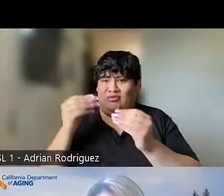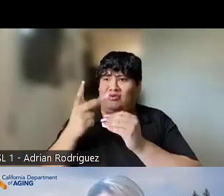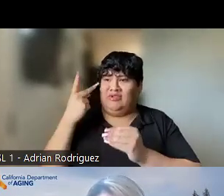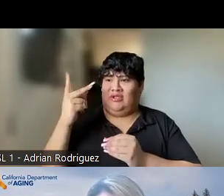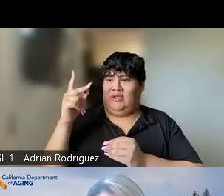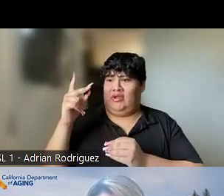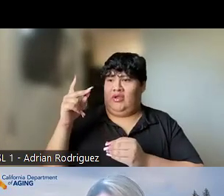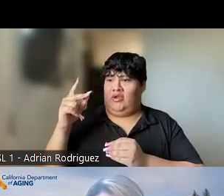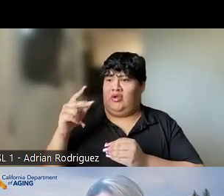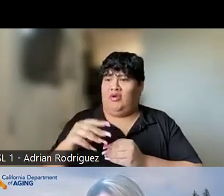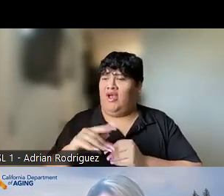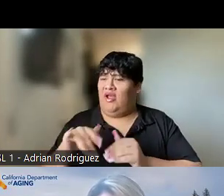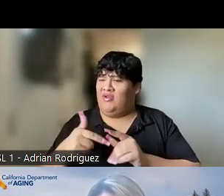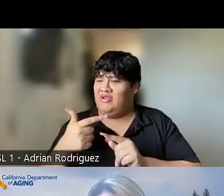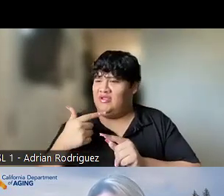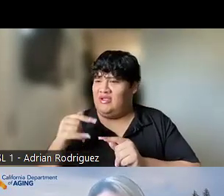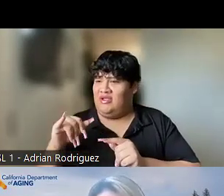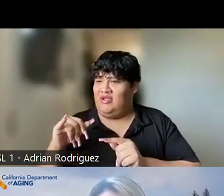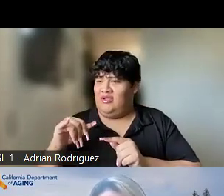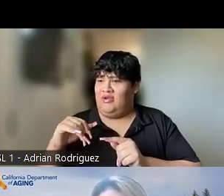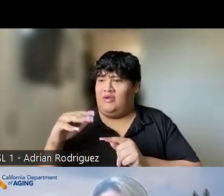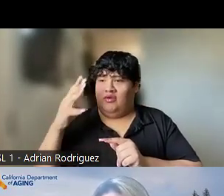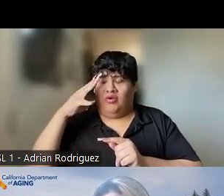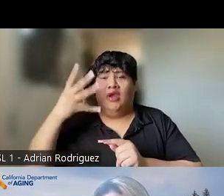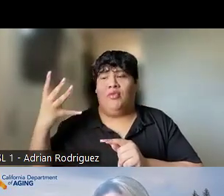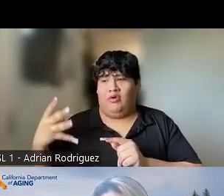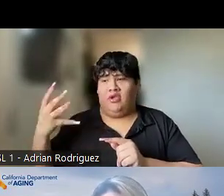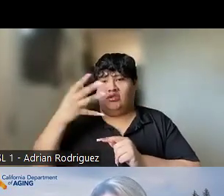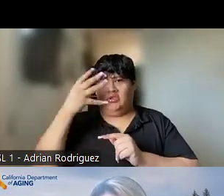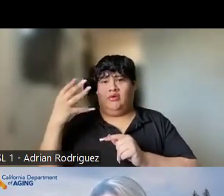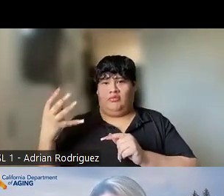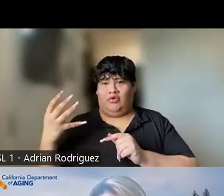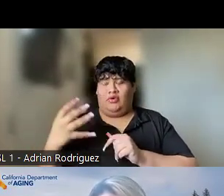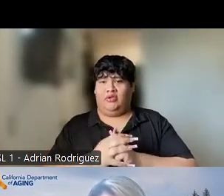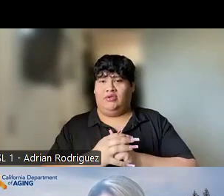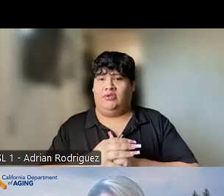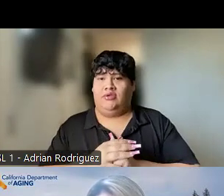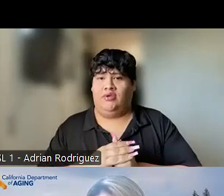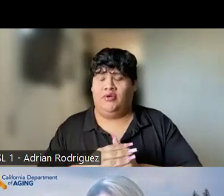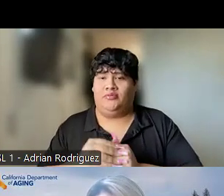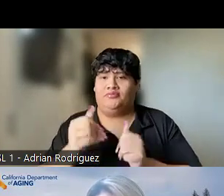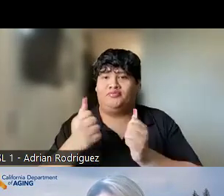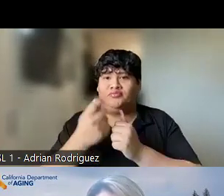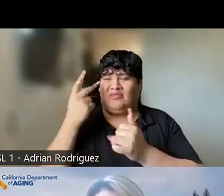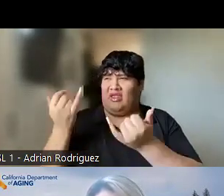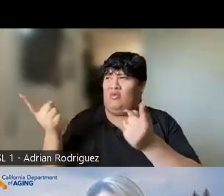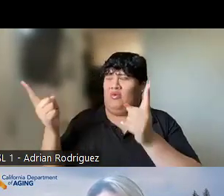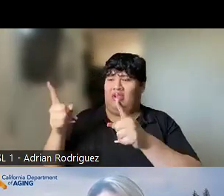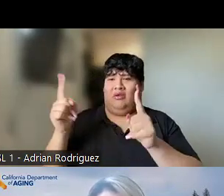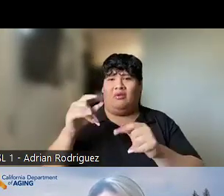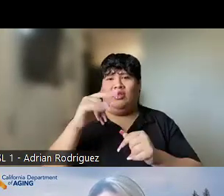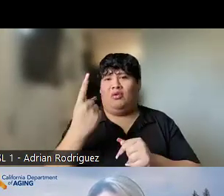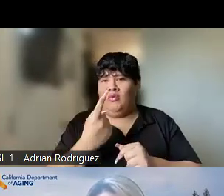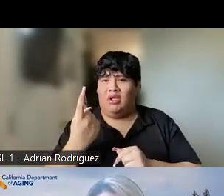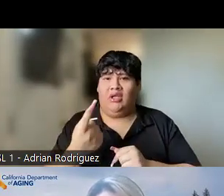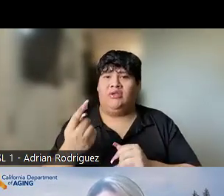government's immigration actions. With many older adults facing increasing isolation and loneliness, the MPA